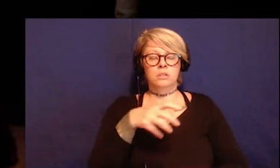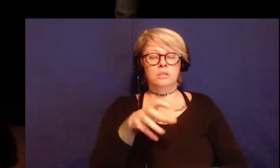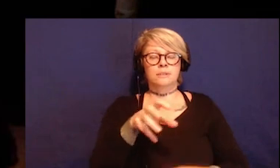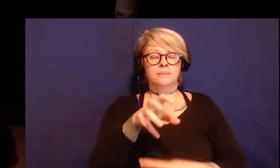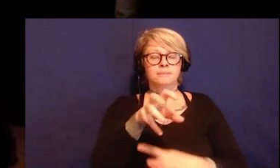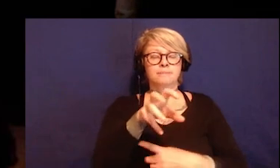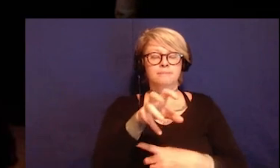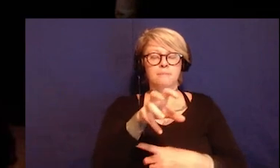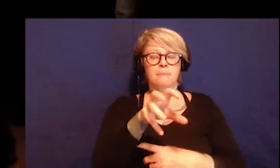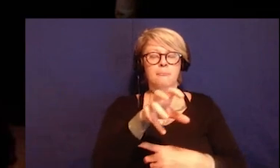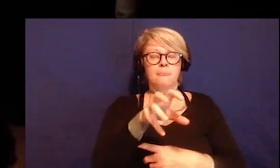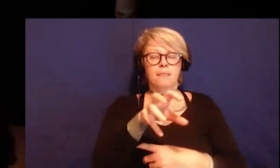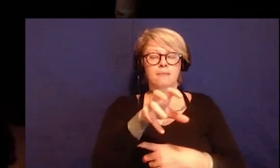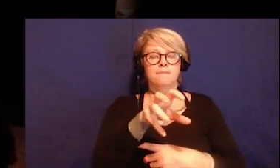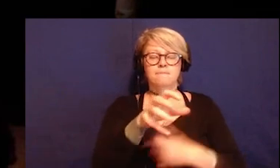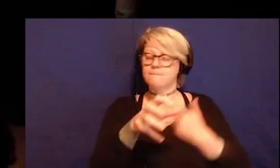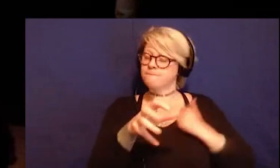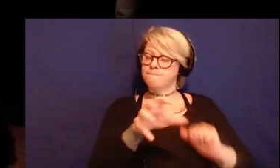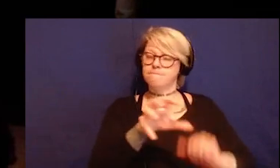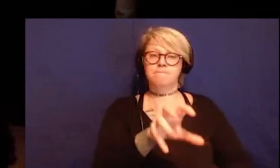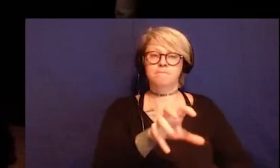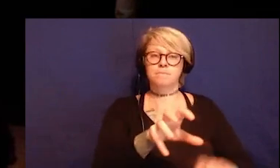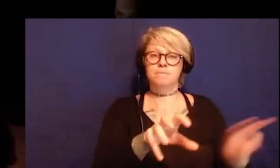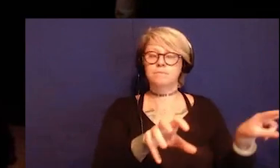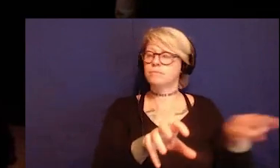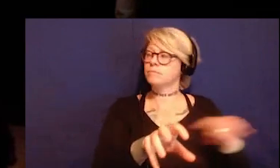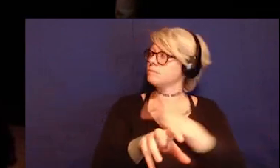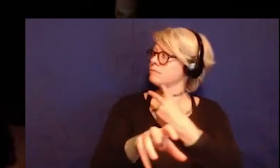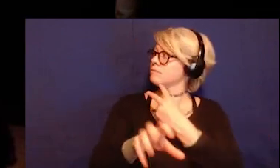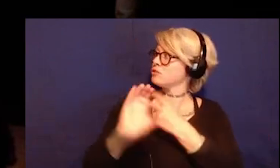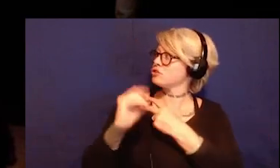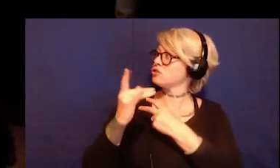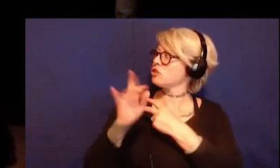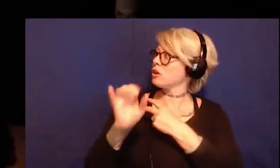handle. She turns to Charlie.